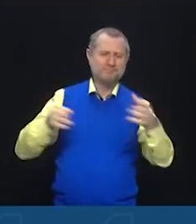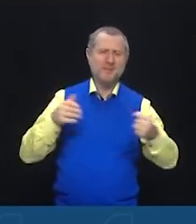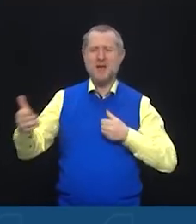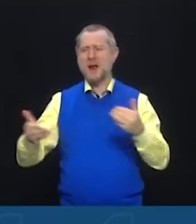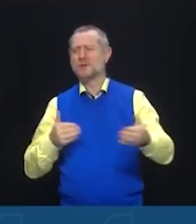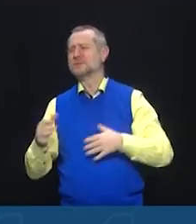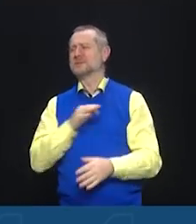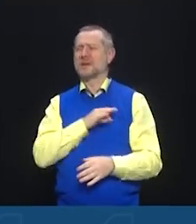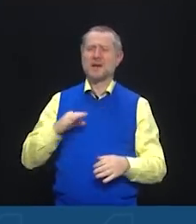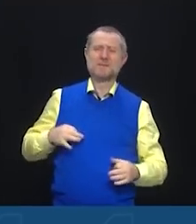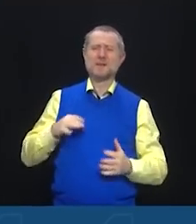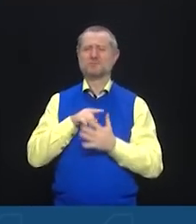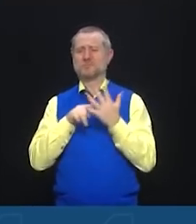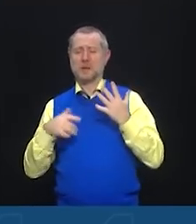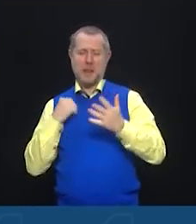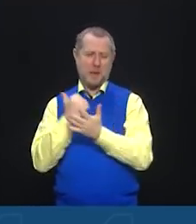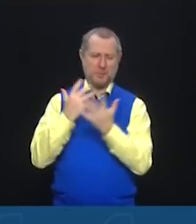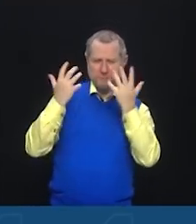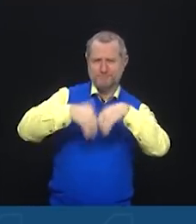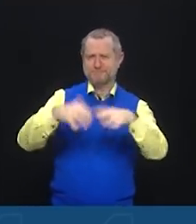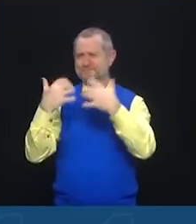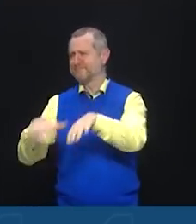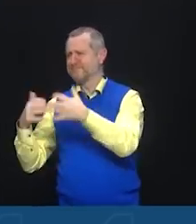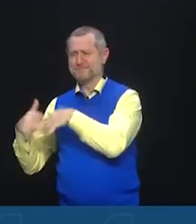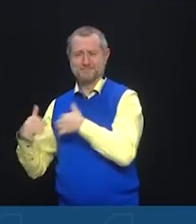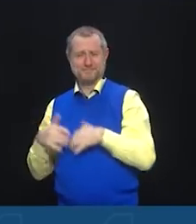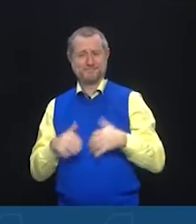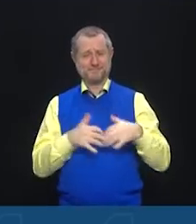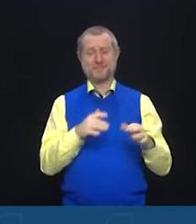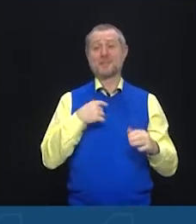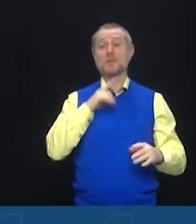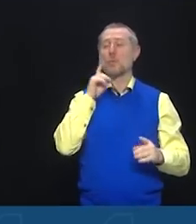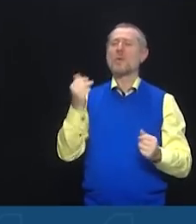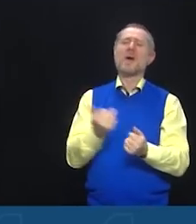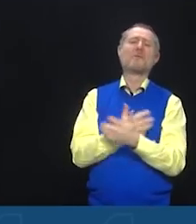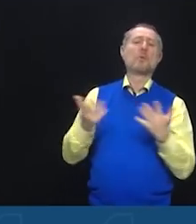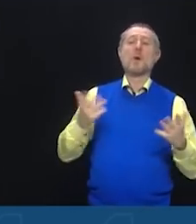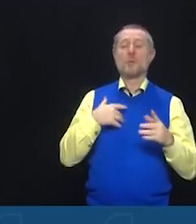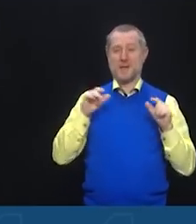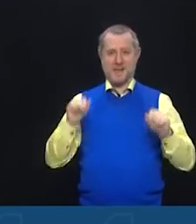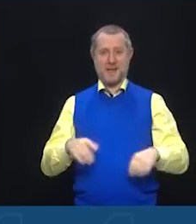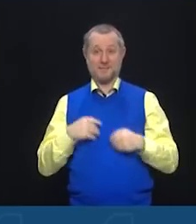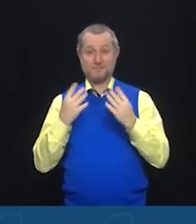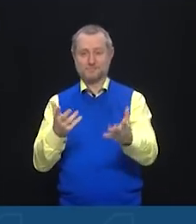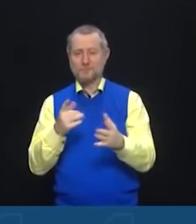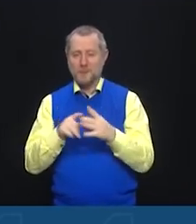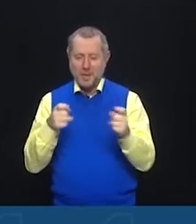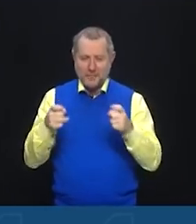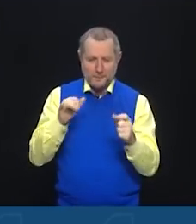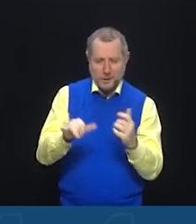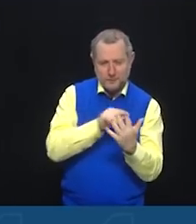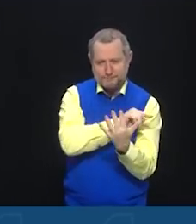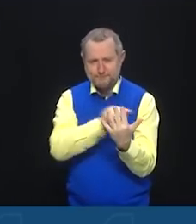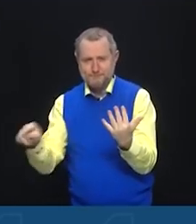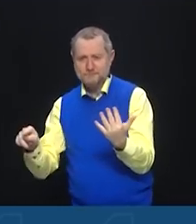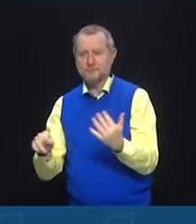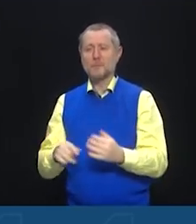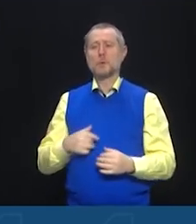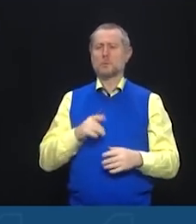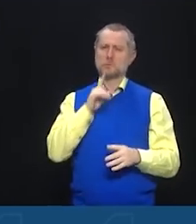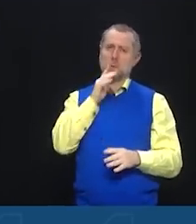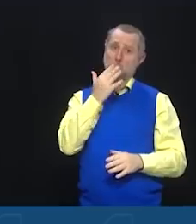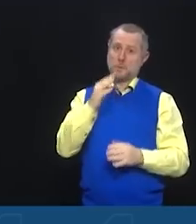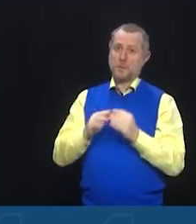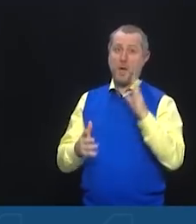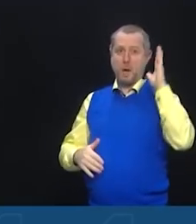staffing opportunities. So we put everything out there in order to make sure that we could handle our hospitalization. That is a very, very positive trajectory as